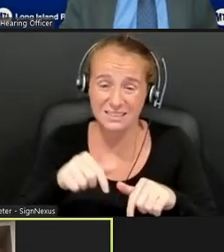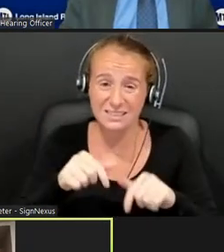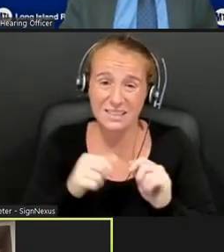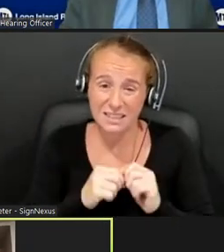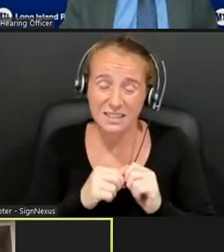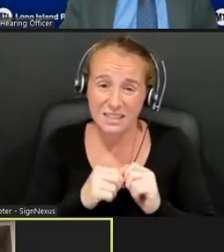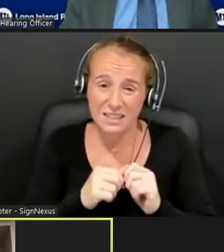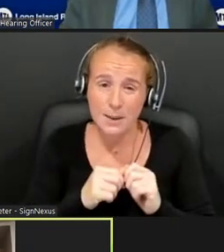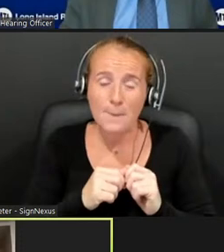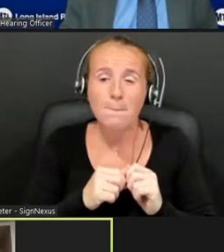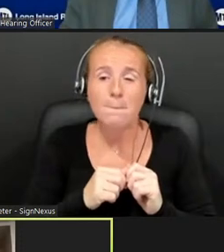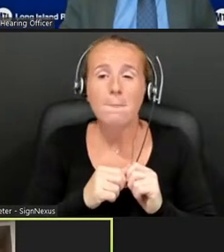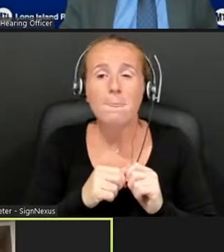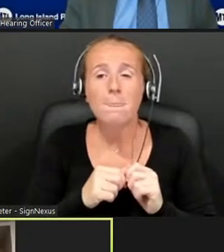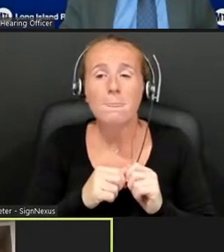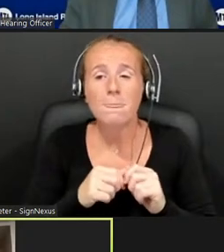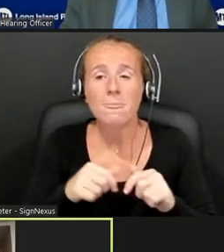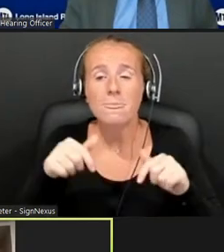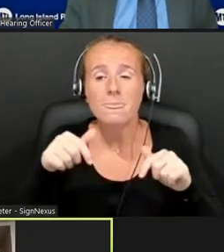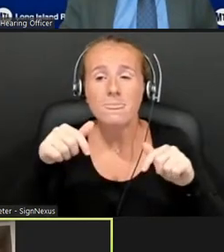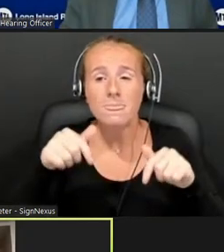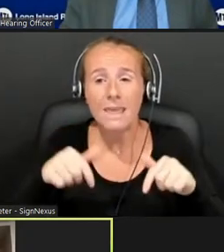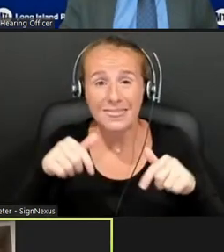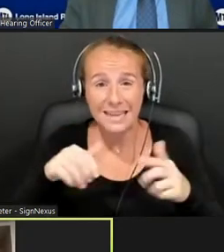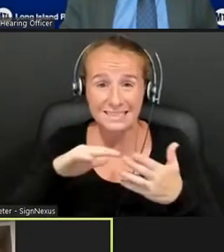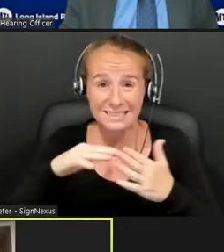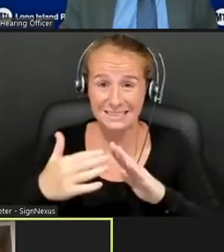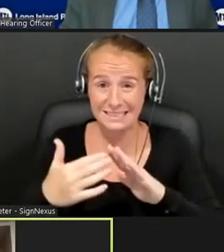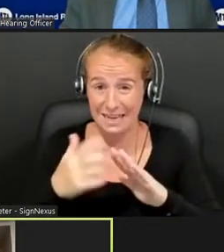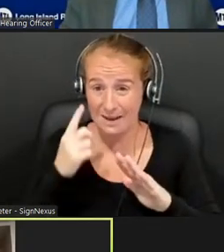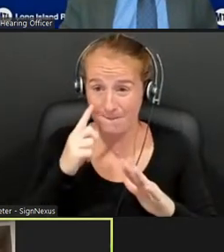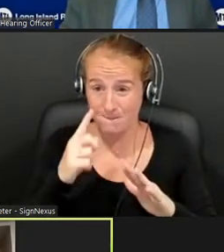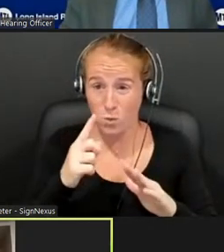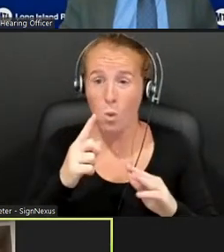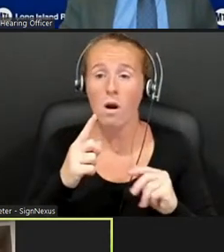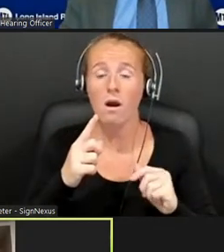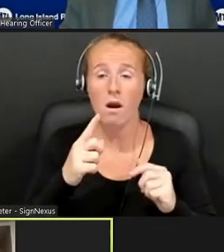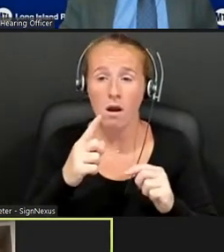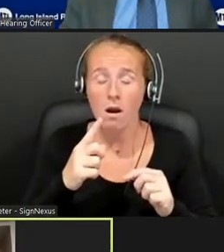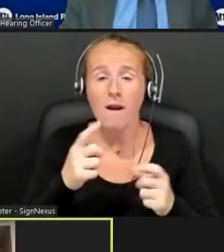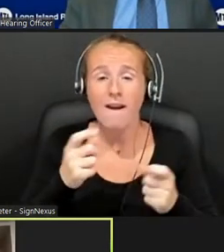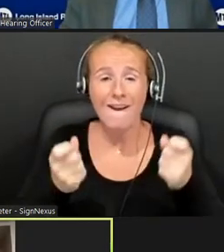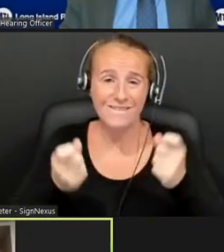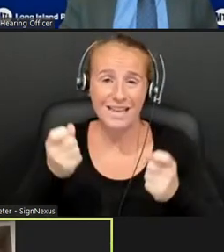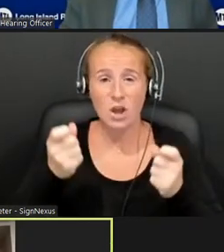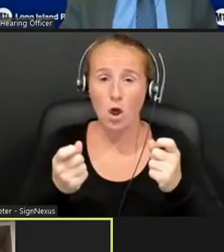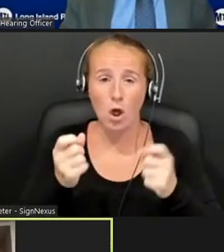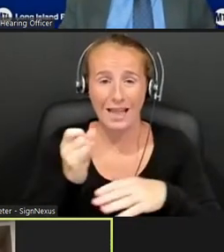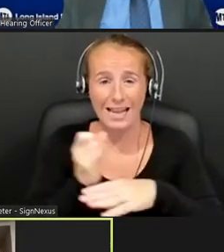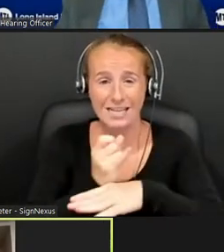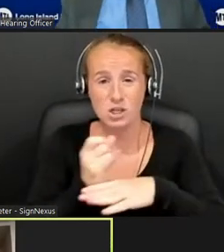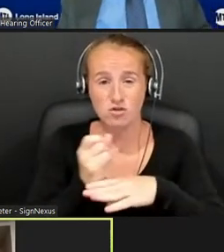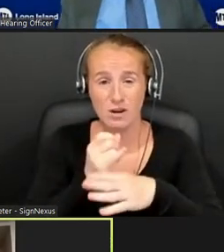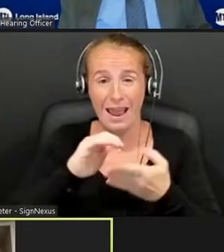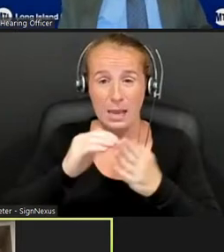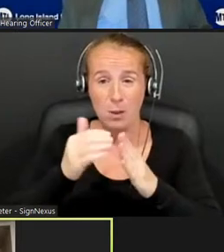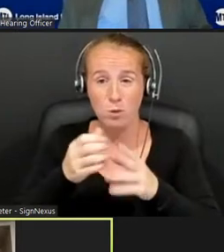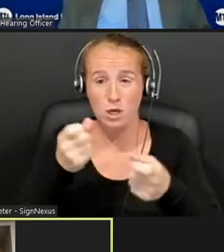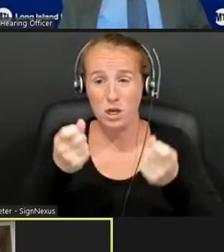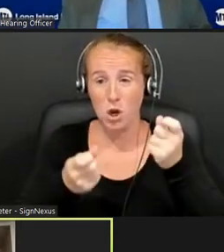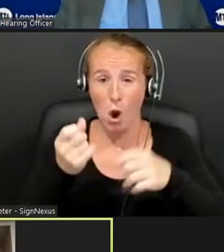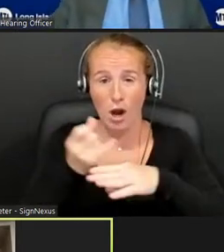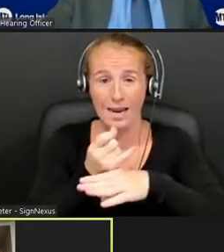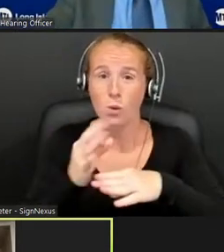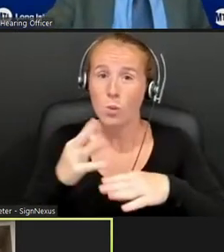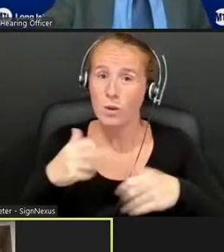delivery sector of this city for the For Hire vehicle industry also known as Community car service has faced serious dilemmas in